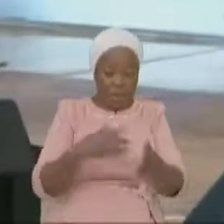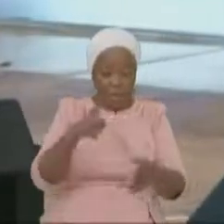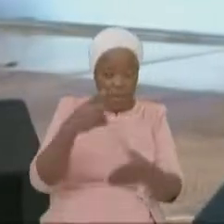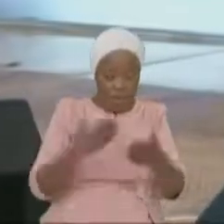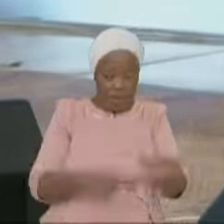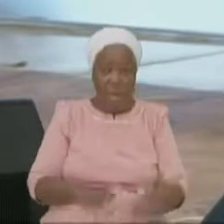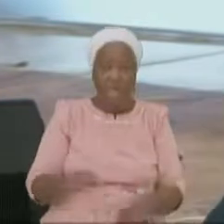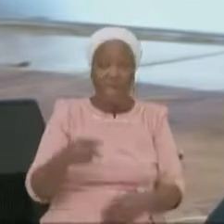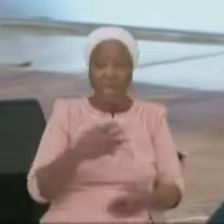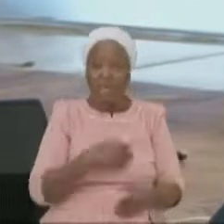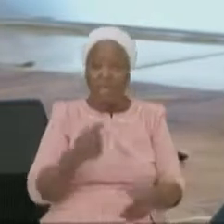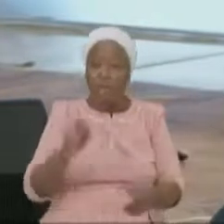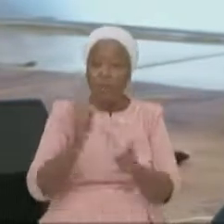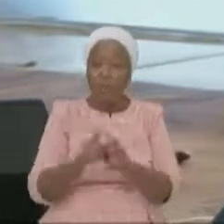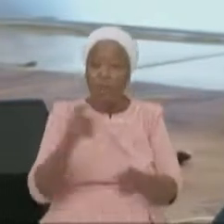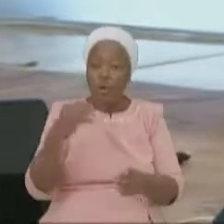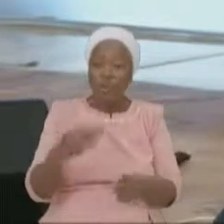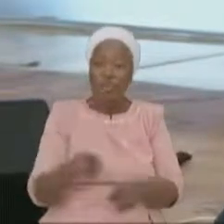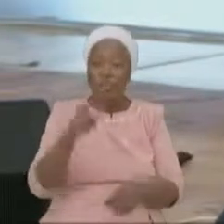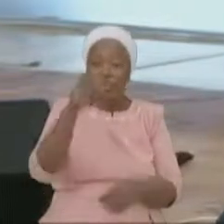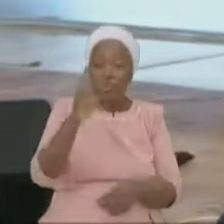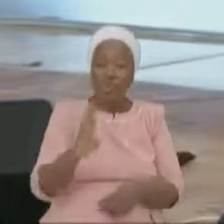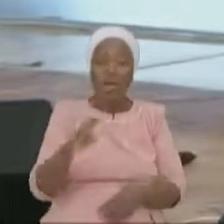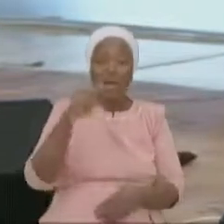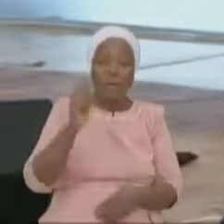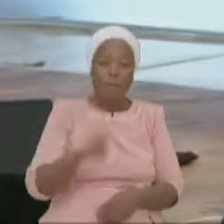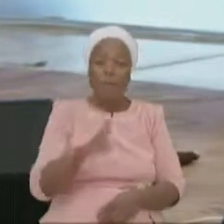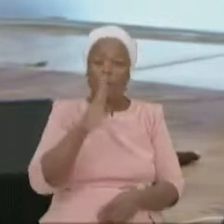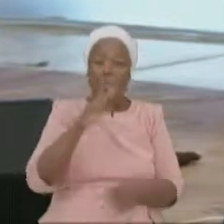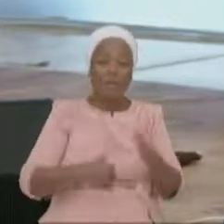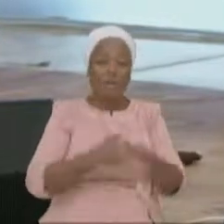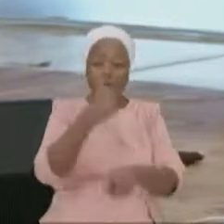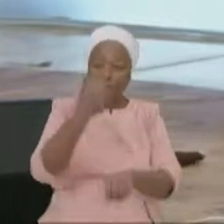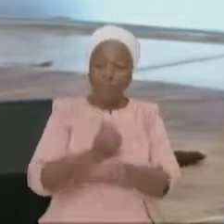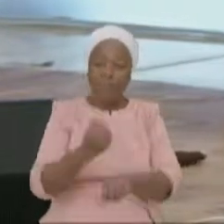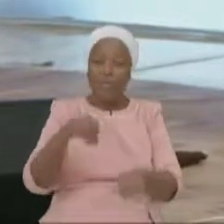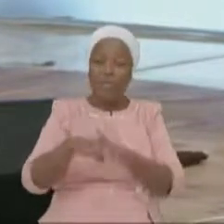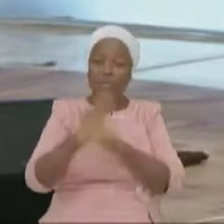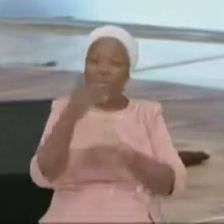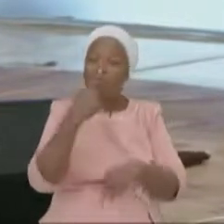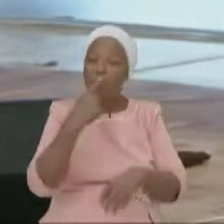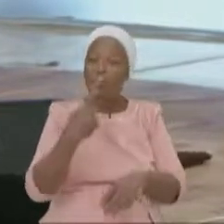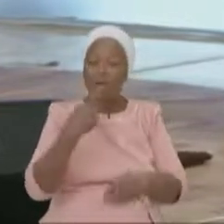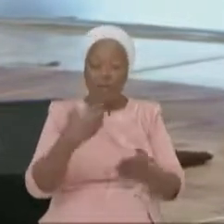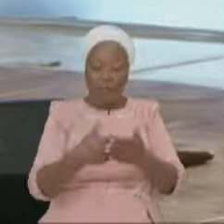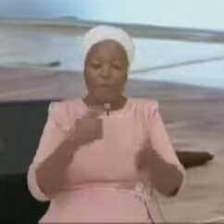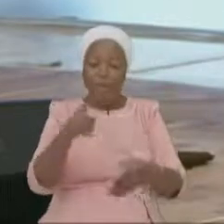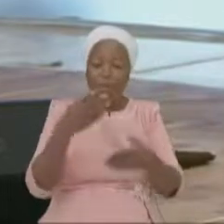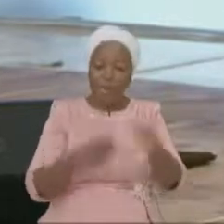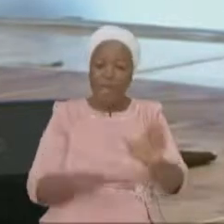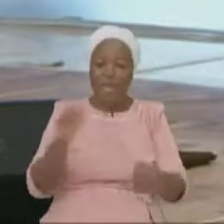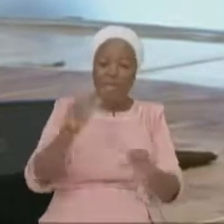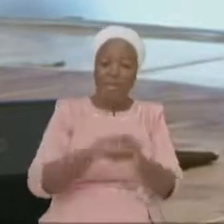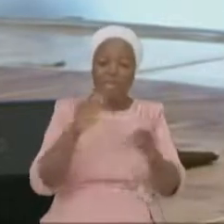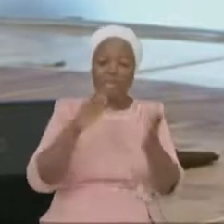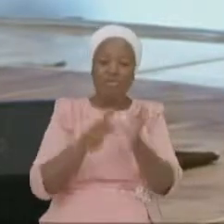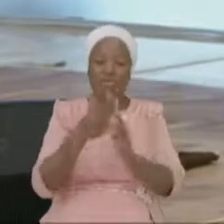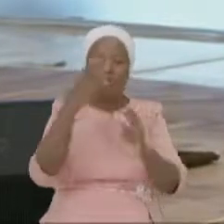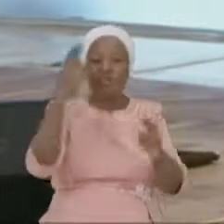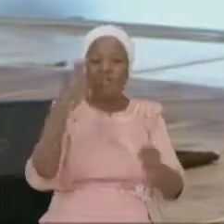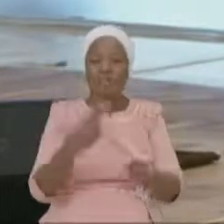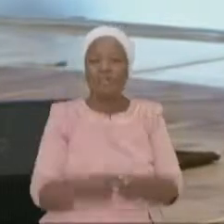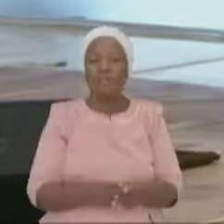before you die, the word of God must be confirmed in your mouth before you die in